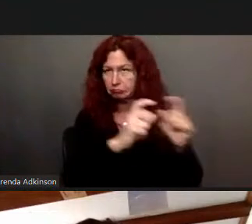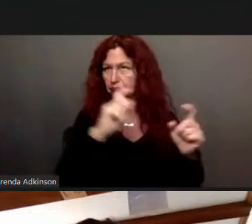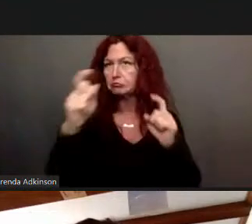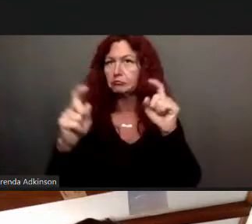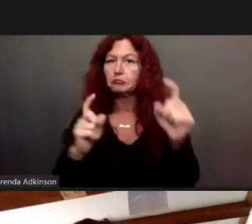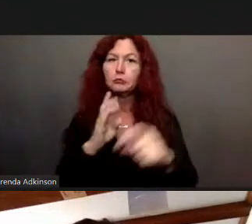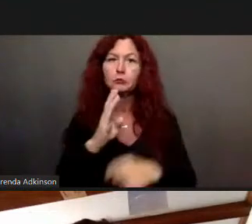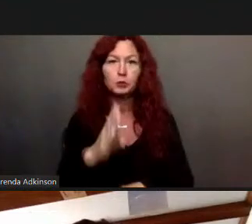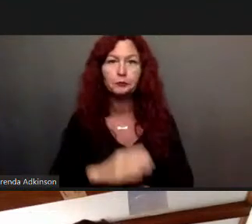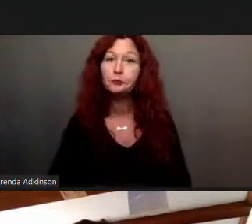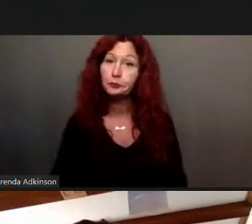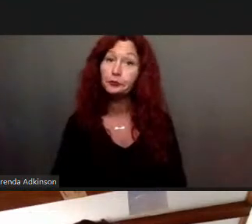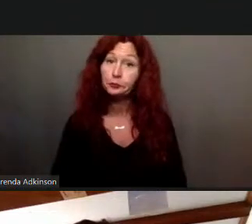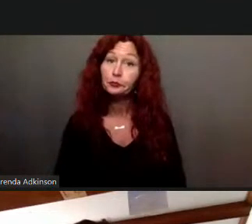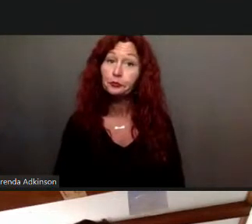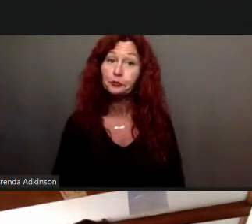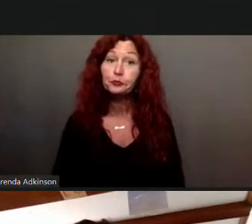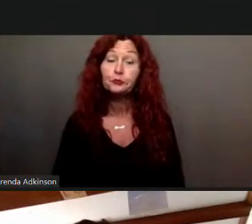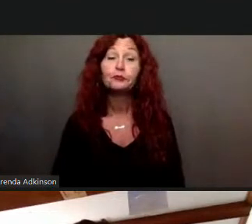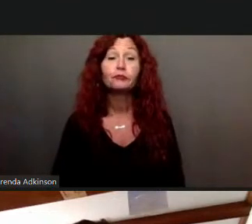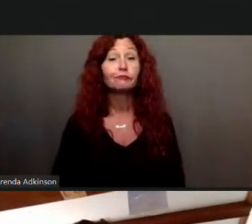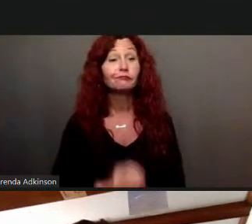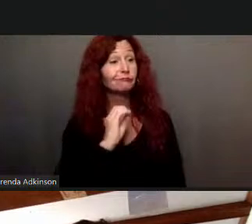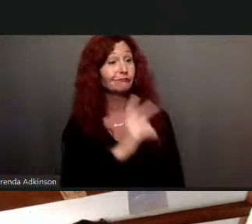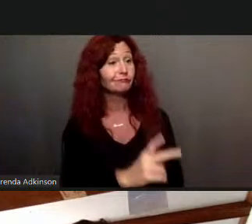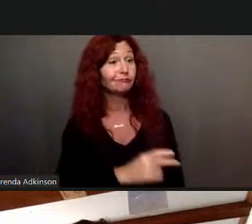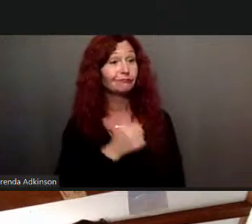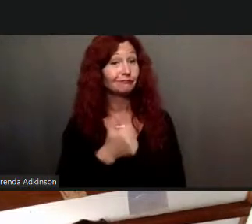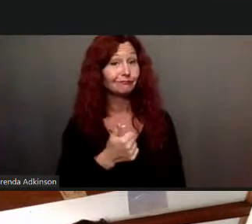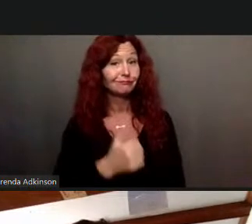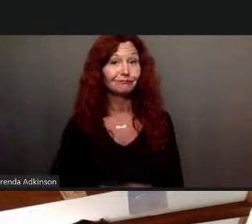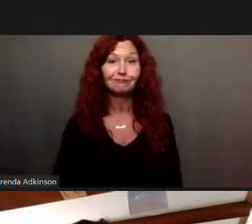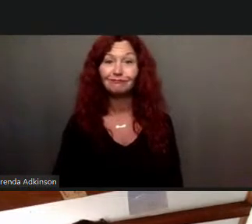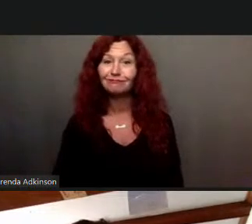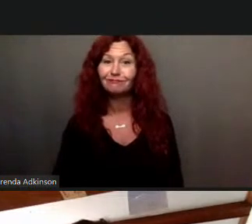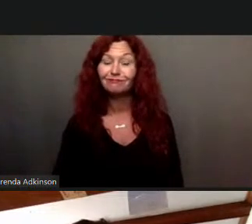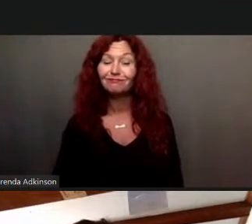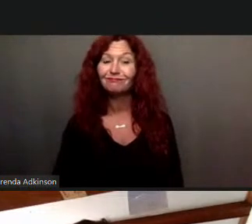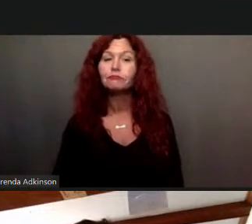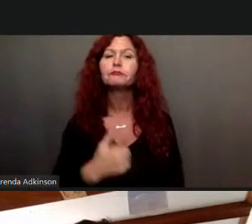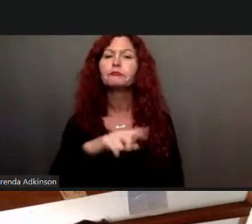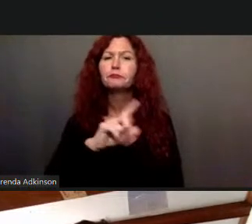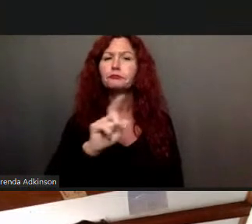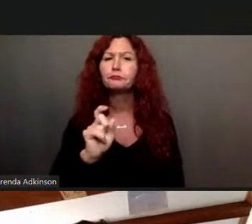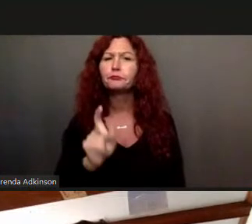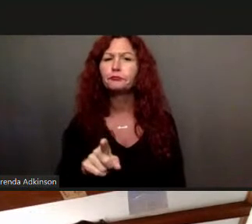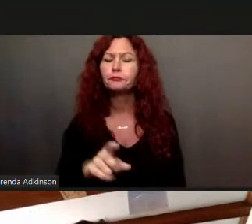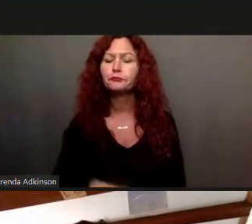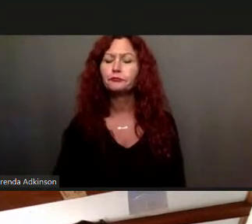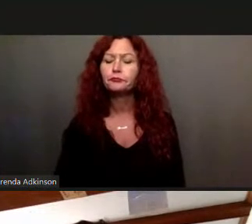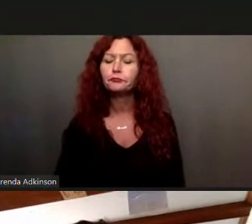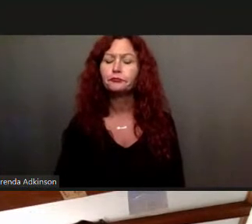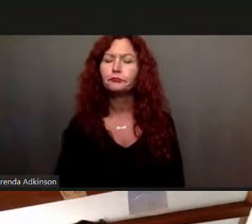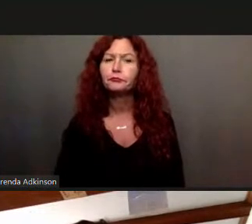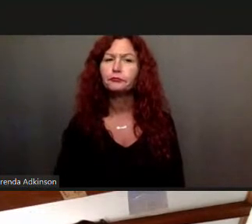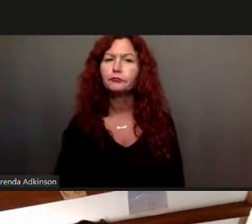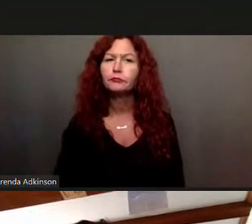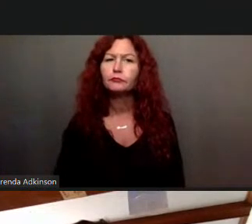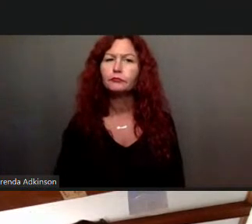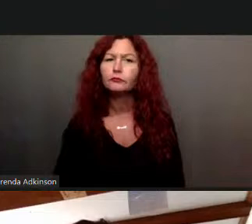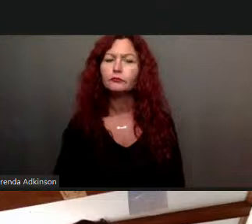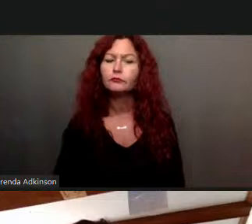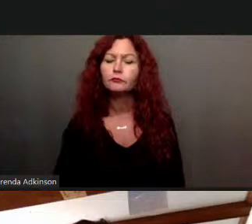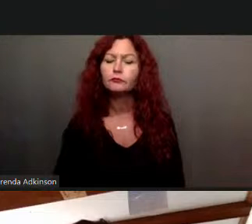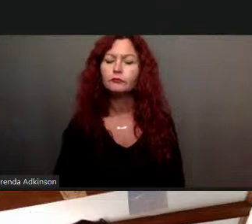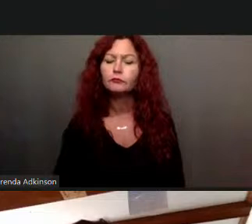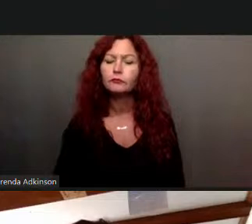surge. Okay. All right. And one more question from him. He said you mentioned that the county reopening